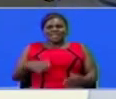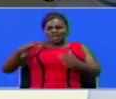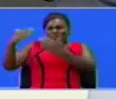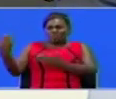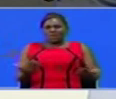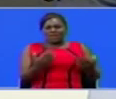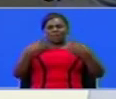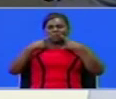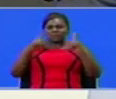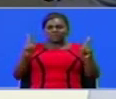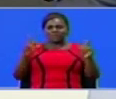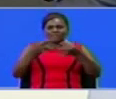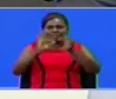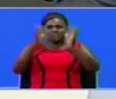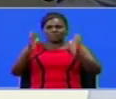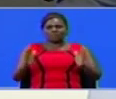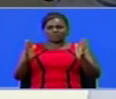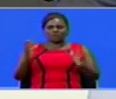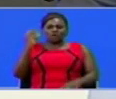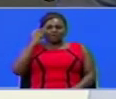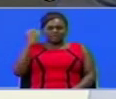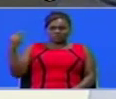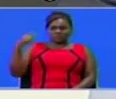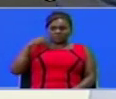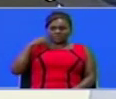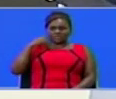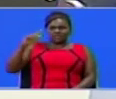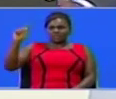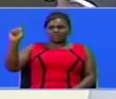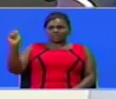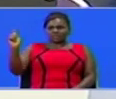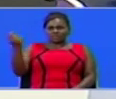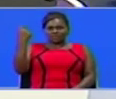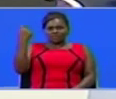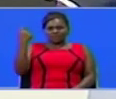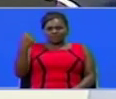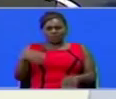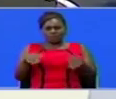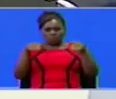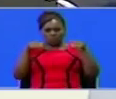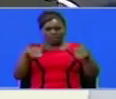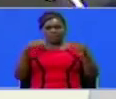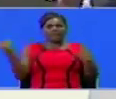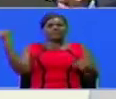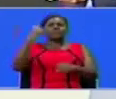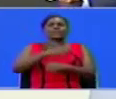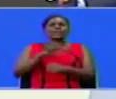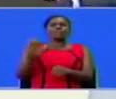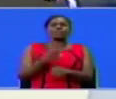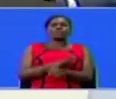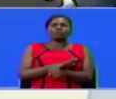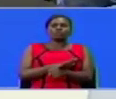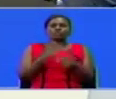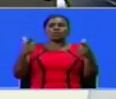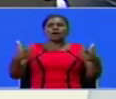Welcome to the broadcast. Our sign language interpreter is Maresha Owiti. And the Kenyan nation waited in anticipation the whole day today for what was